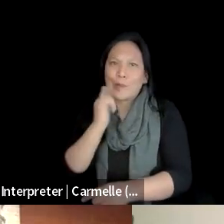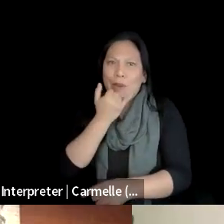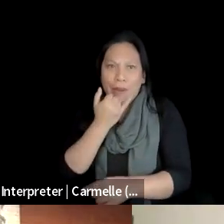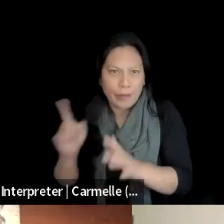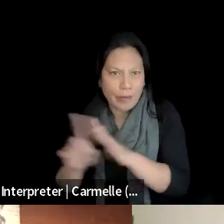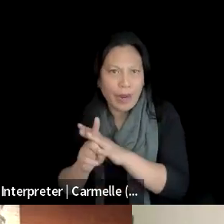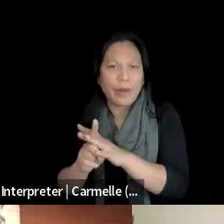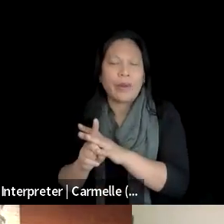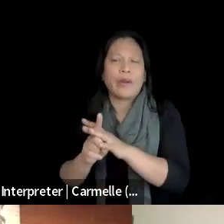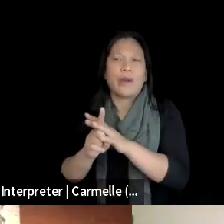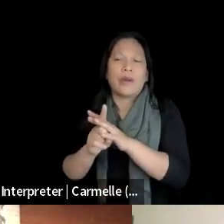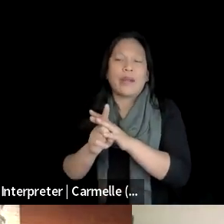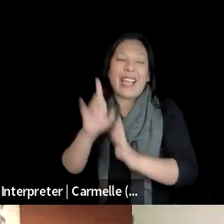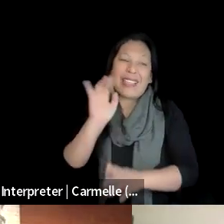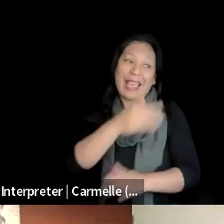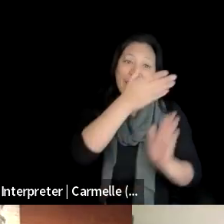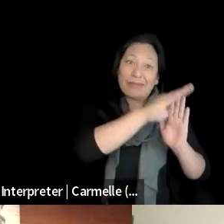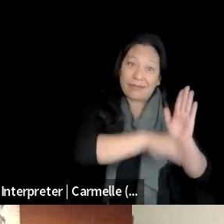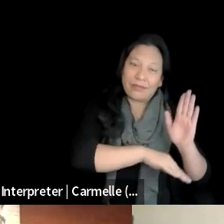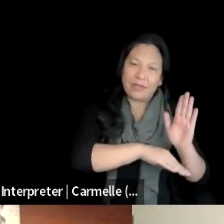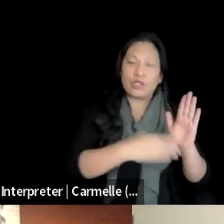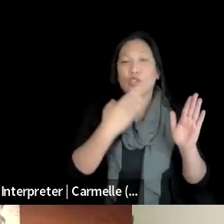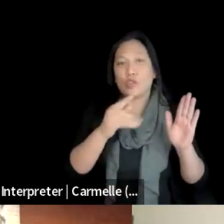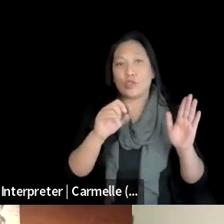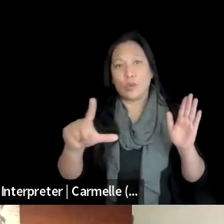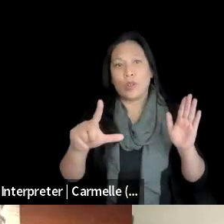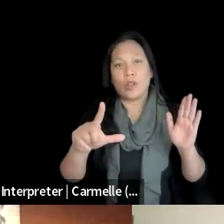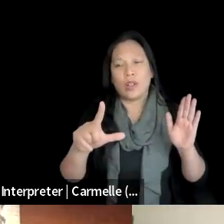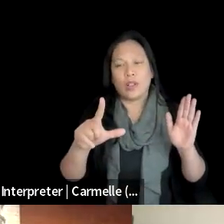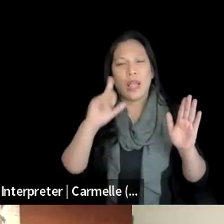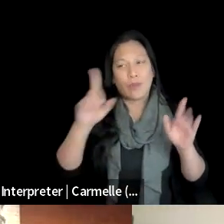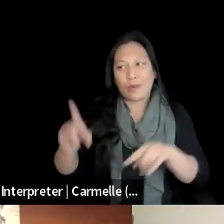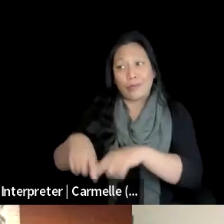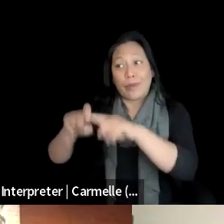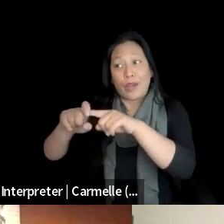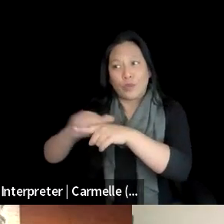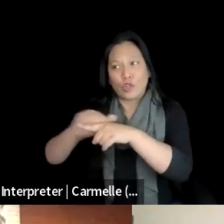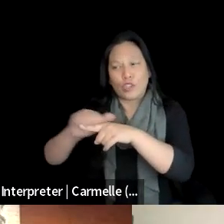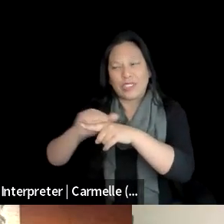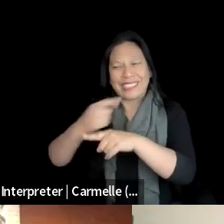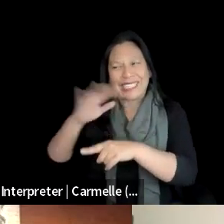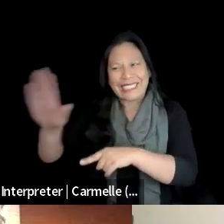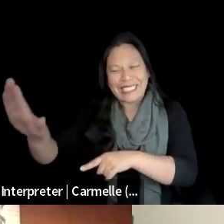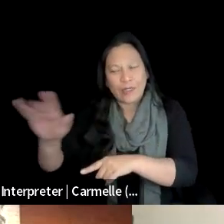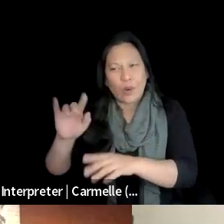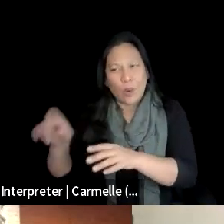me to be like, whoa, we have to pause rehearsal because something is going on here and we agreed we're going to talk about it.